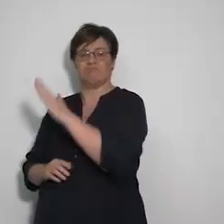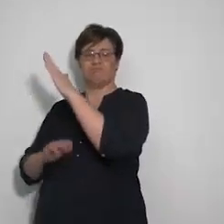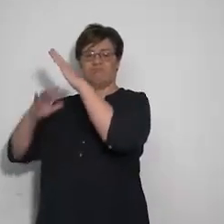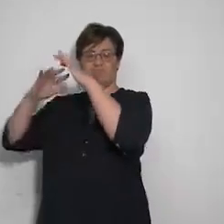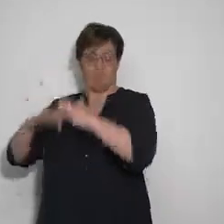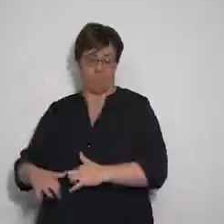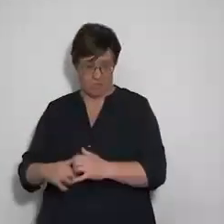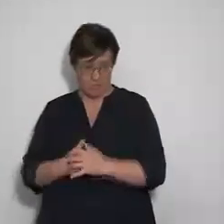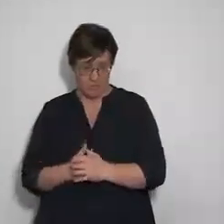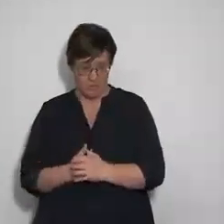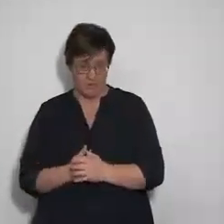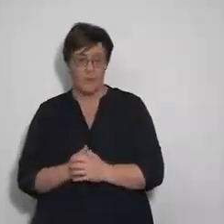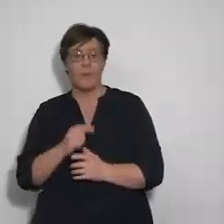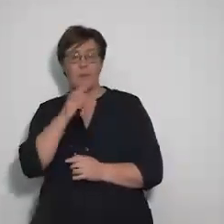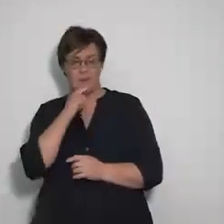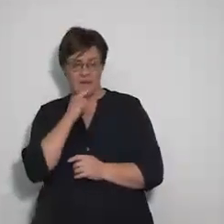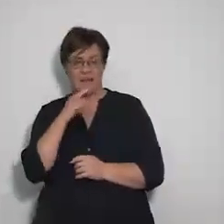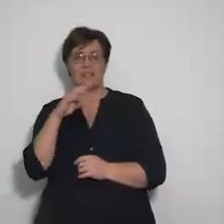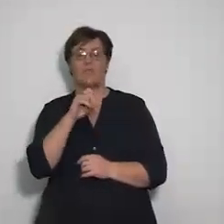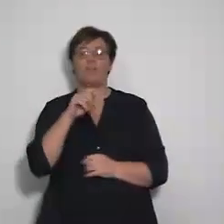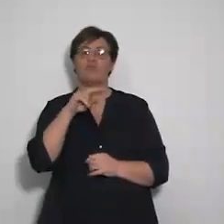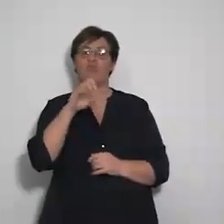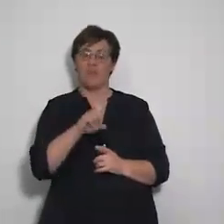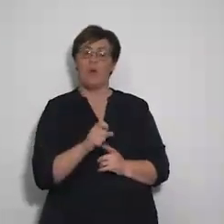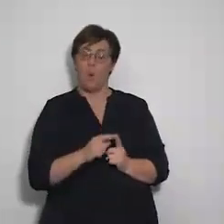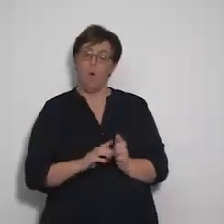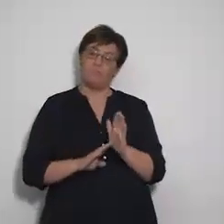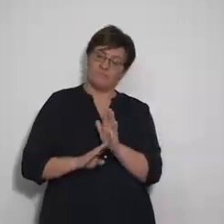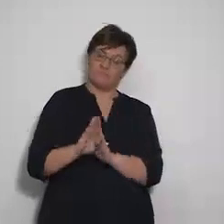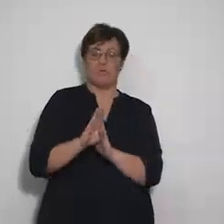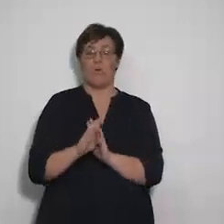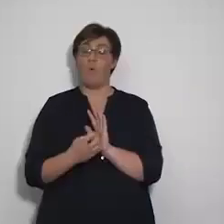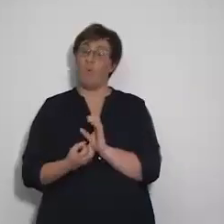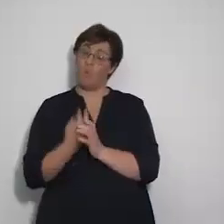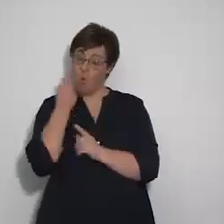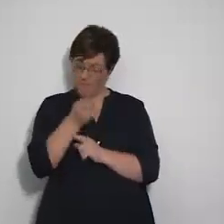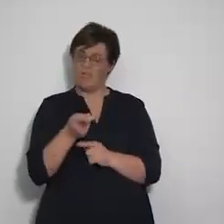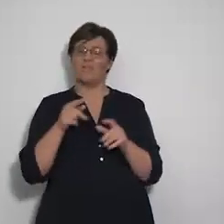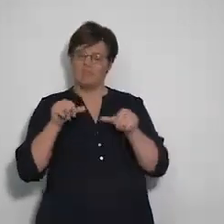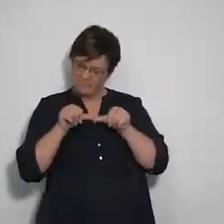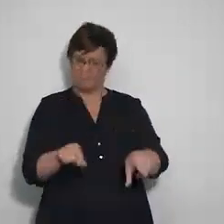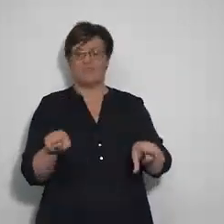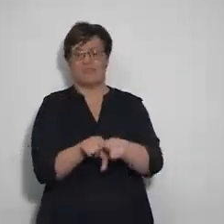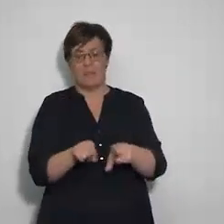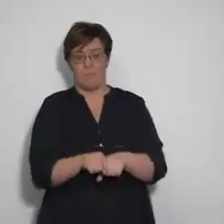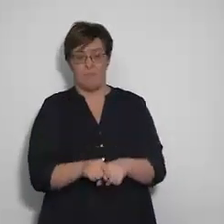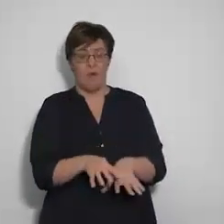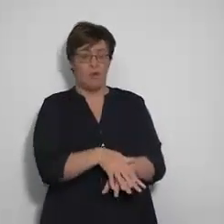typical of the kind of geometric or exponential growth rate that we